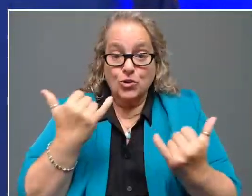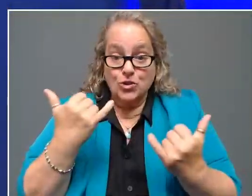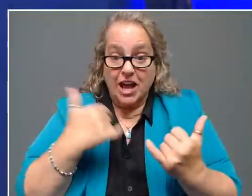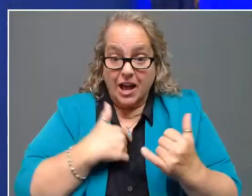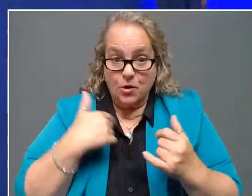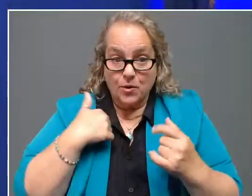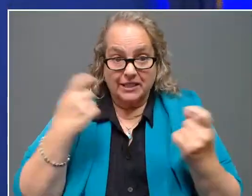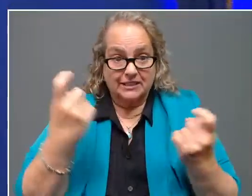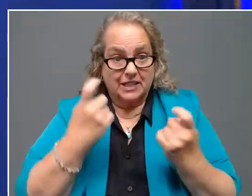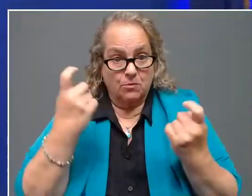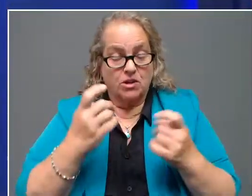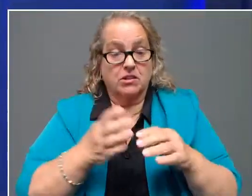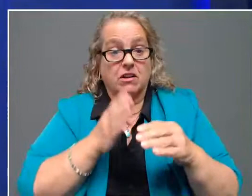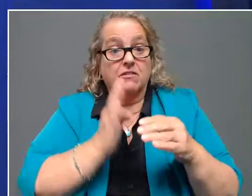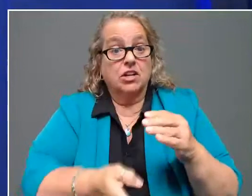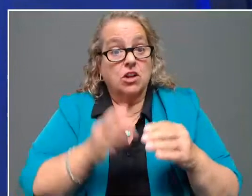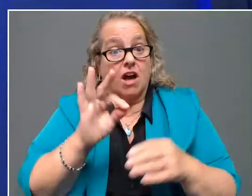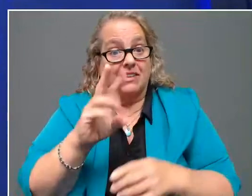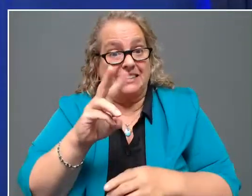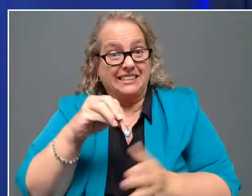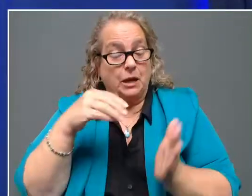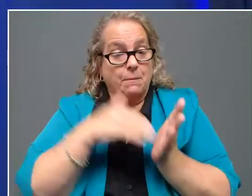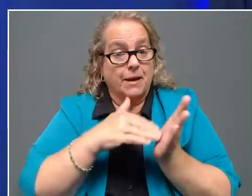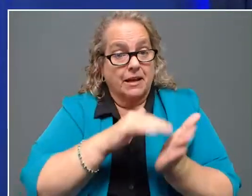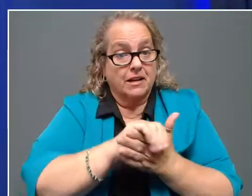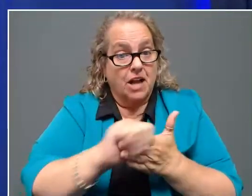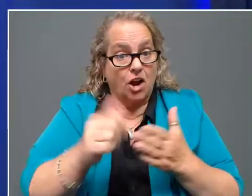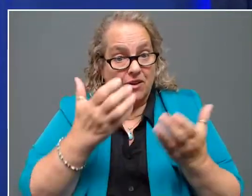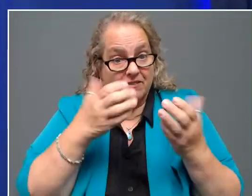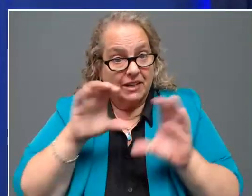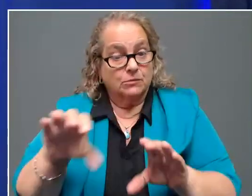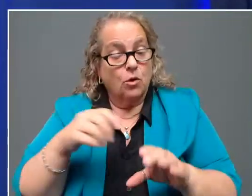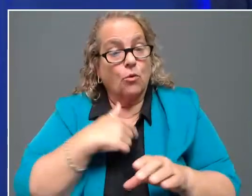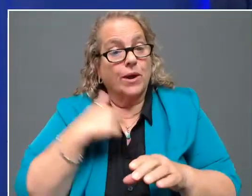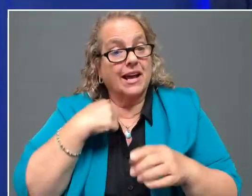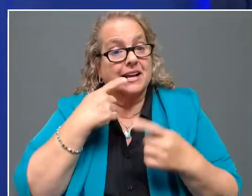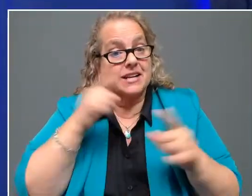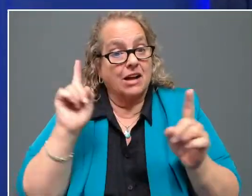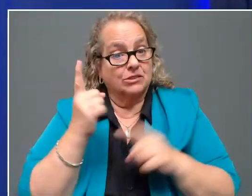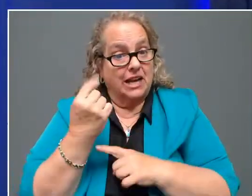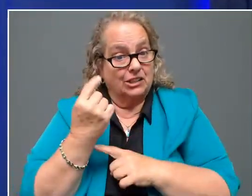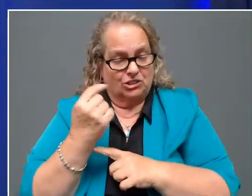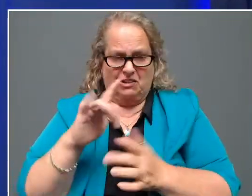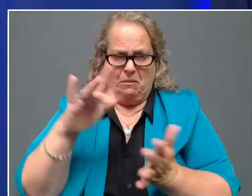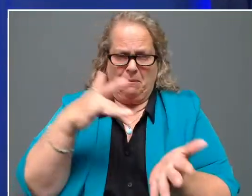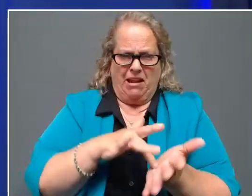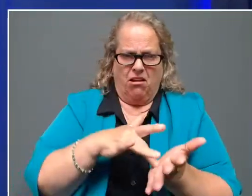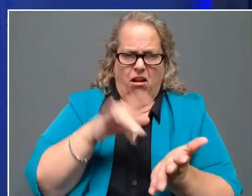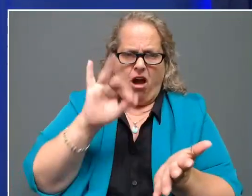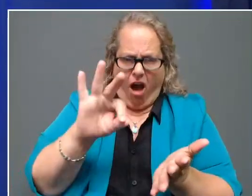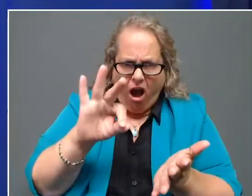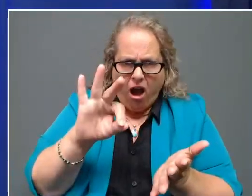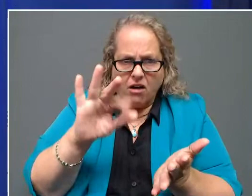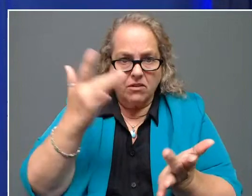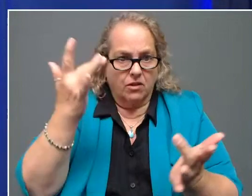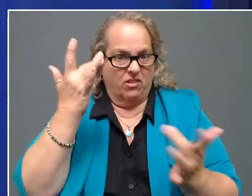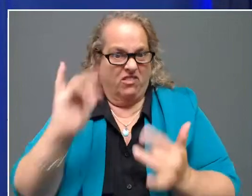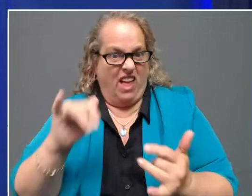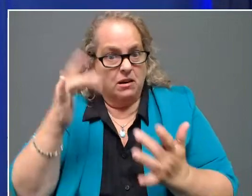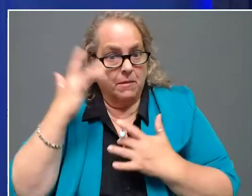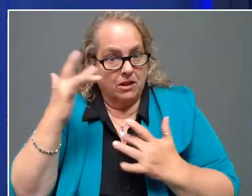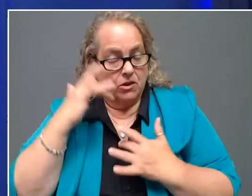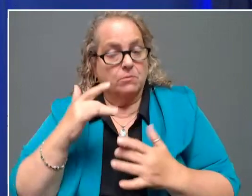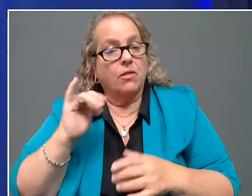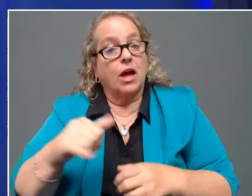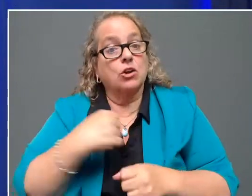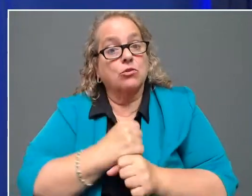million investment we announced last year in the midst of a pandemic, which led to the creation of more than 245 new